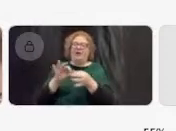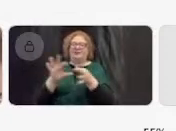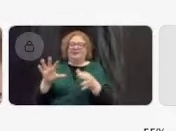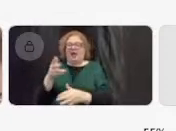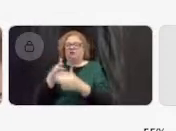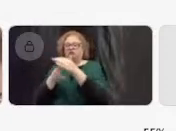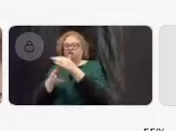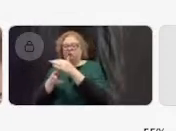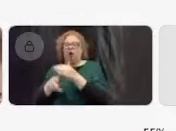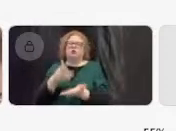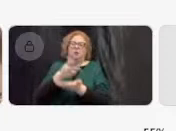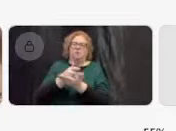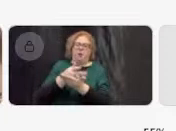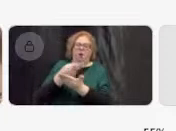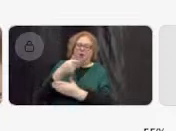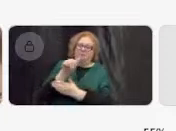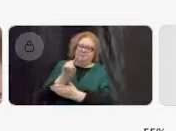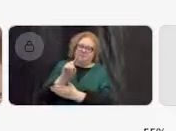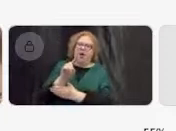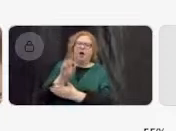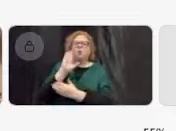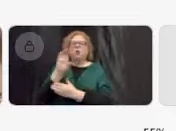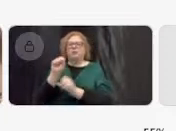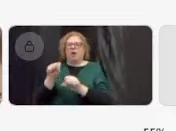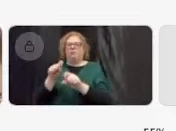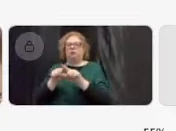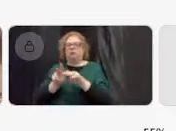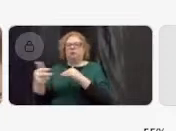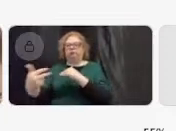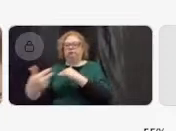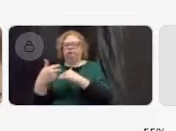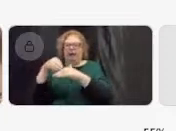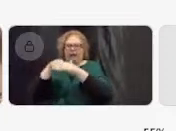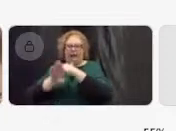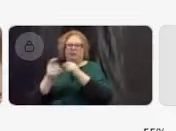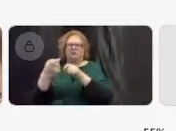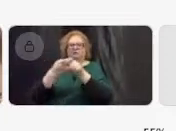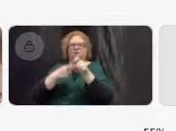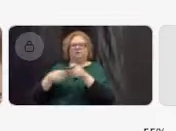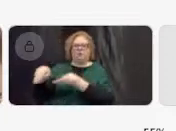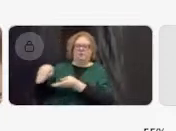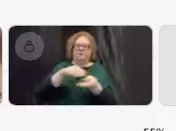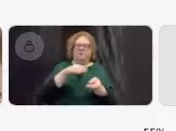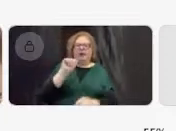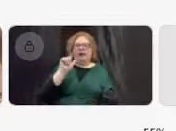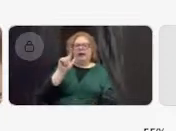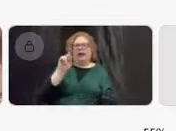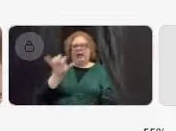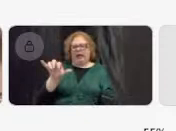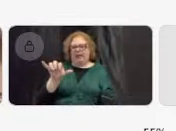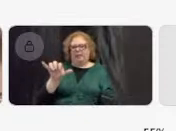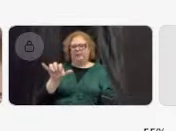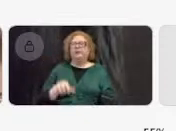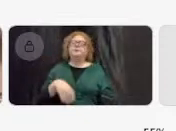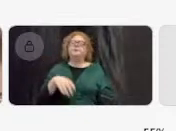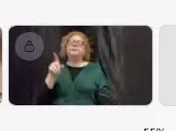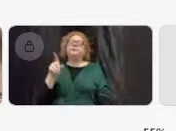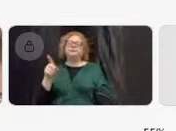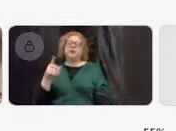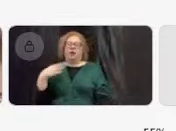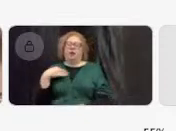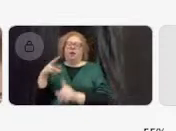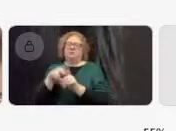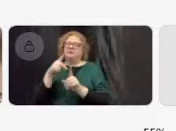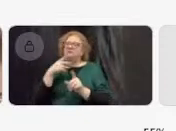the rear of the property to be accessed via the alley. The applicant notes there is sufficient